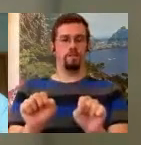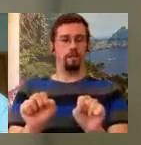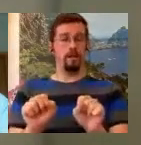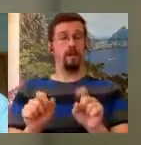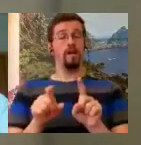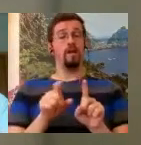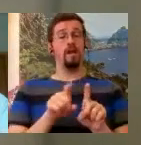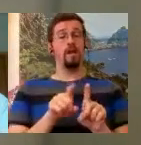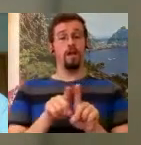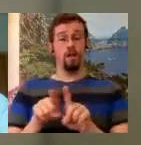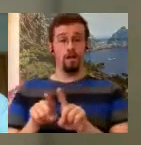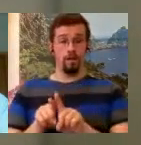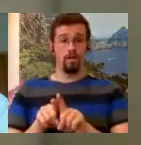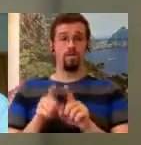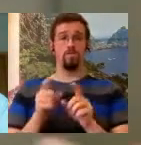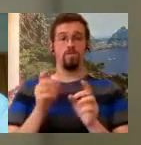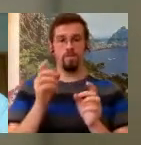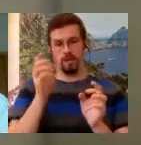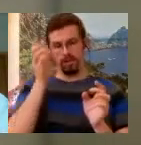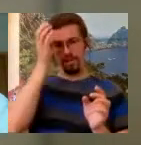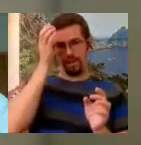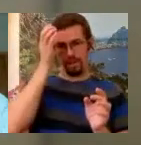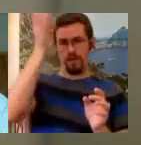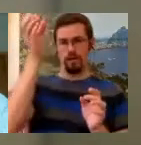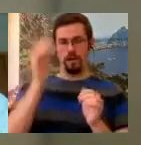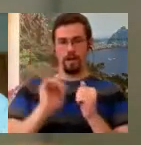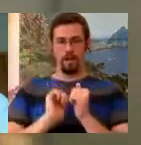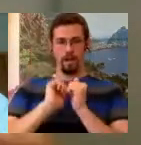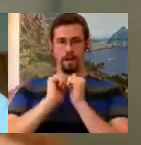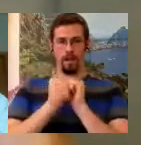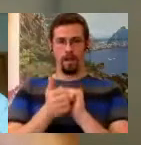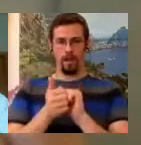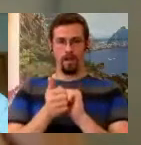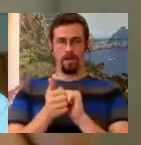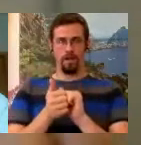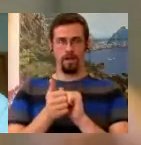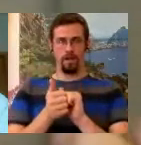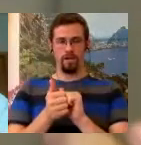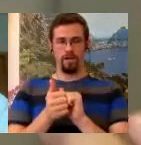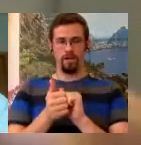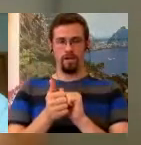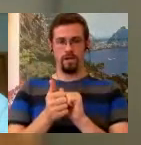conceptual organization of the ISWA